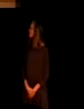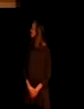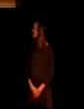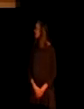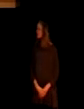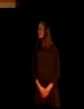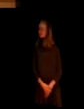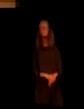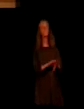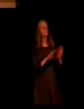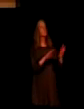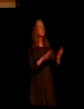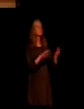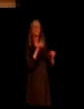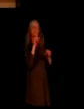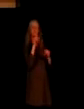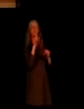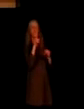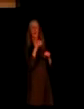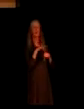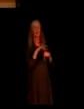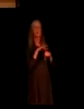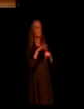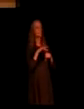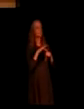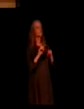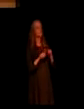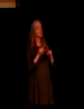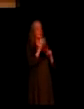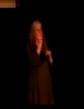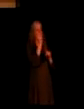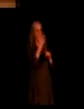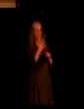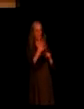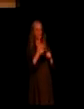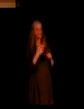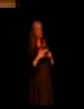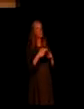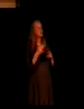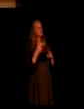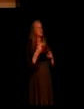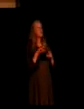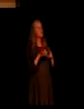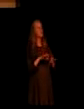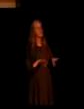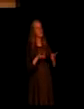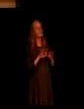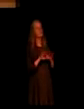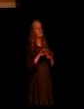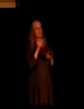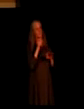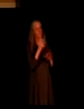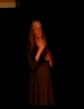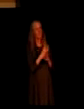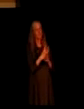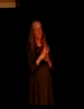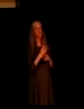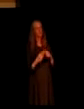important part of this, and I'm not going to dwell on it other than to let you know that it's real,